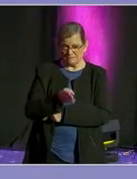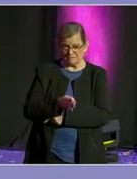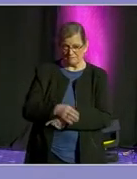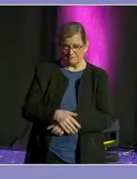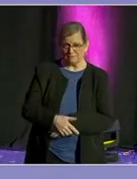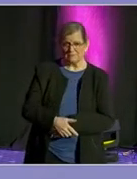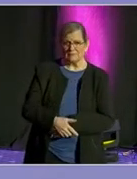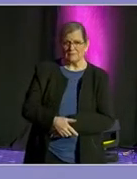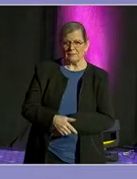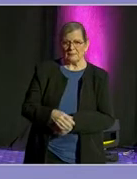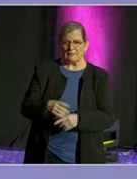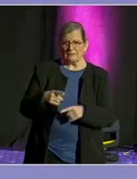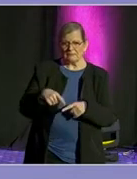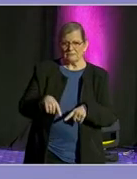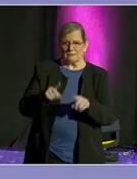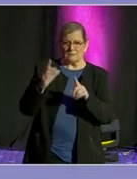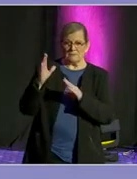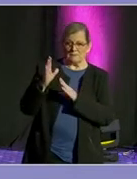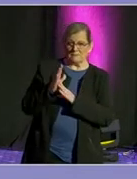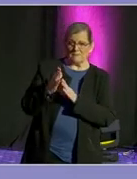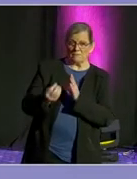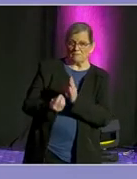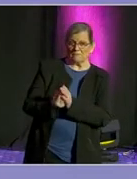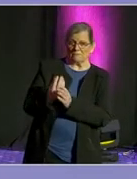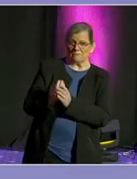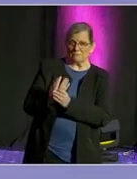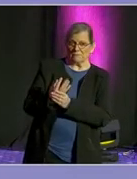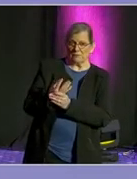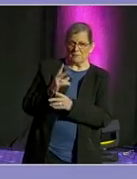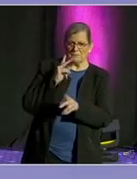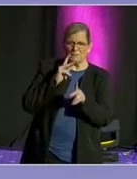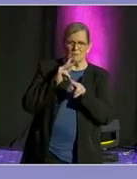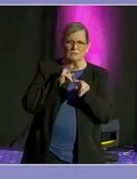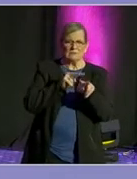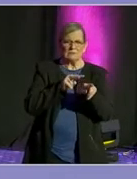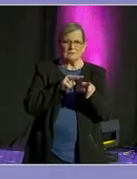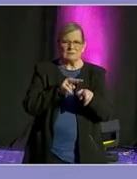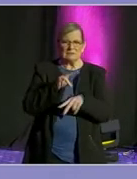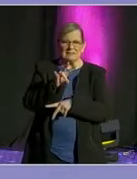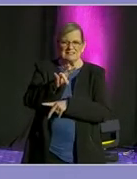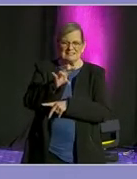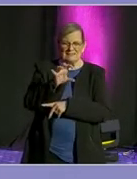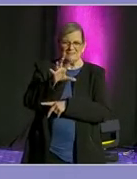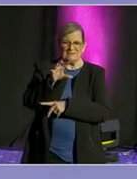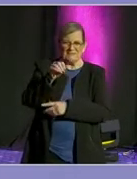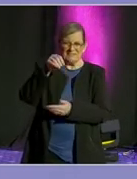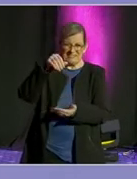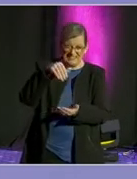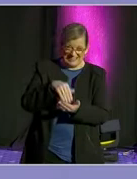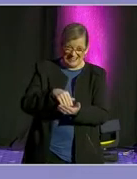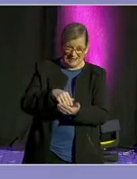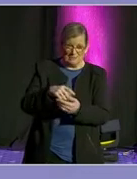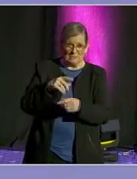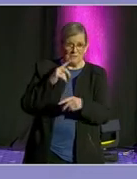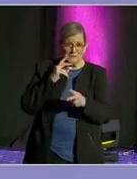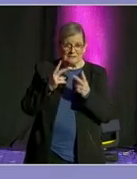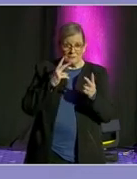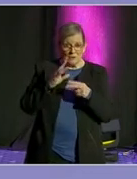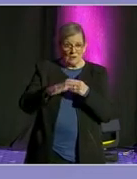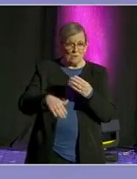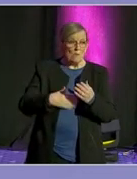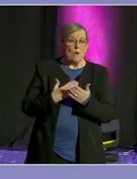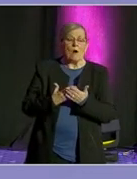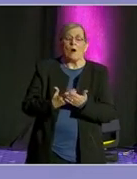bloom, the BloomCam was viewed more than 750,000 times by visitors in more than